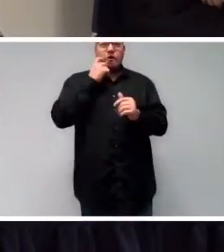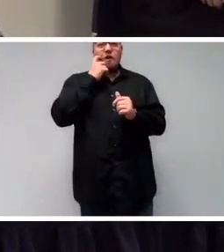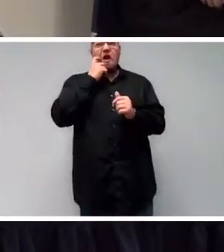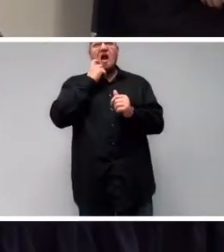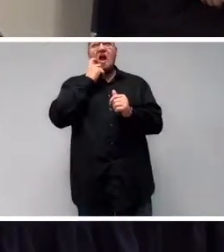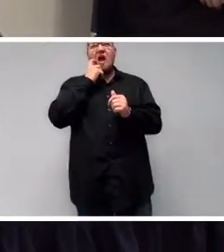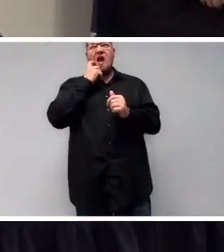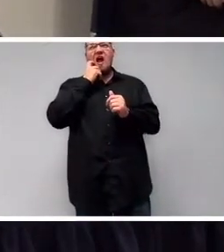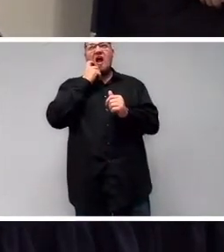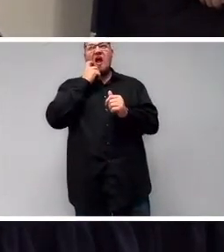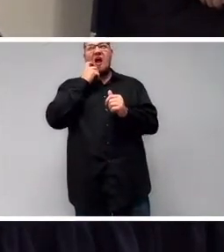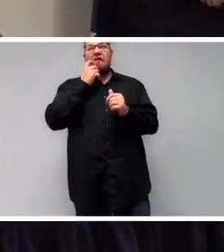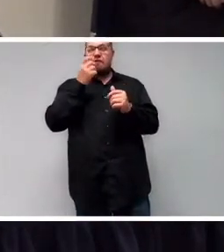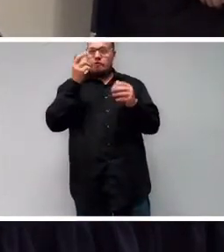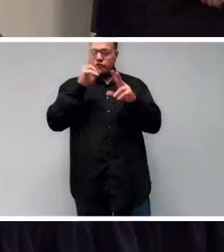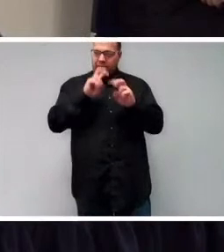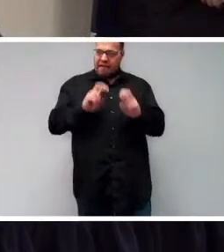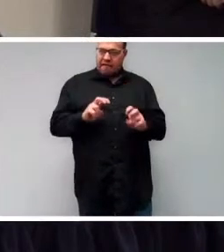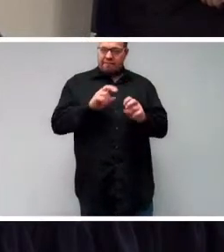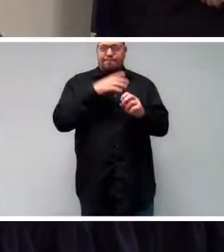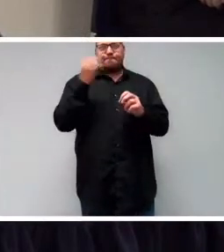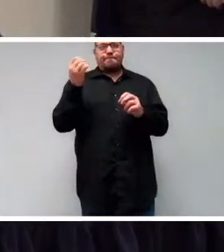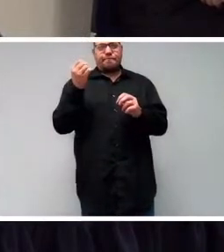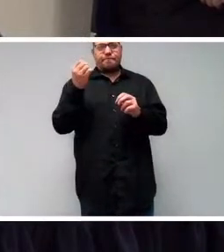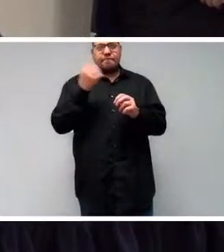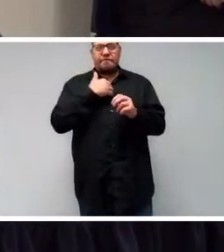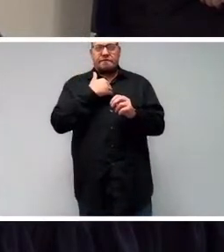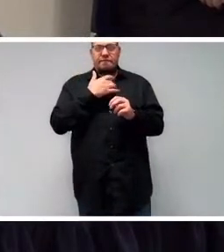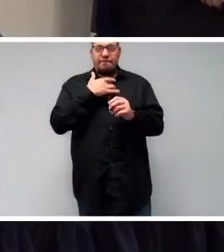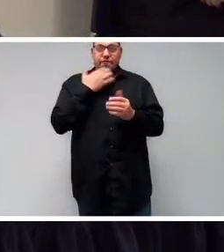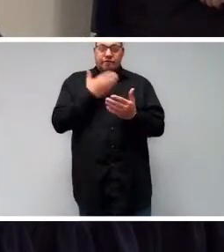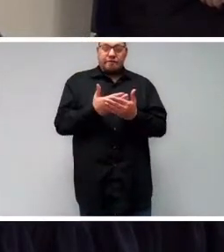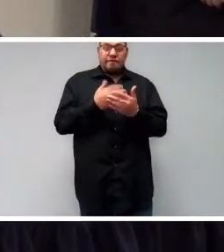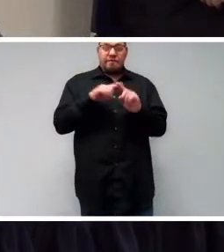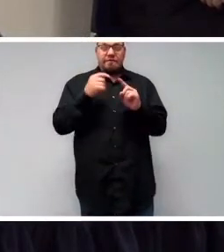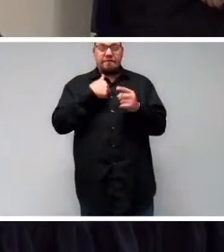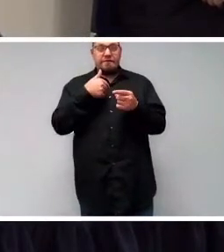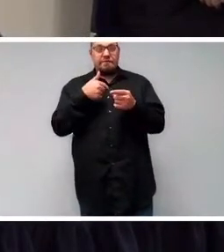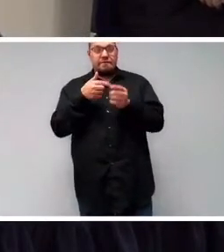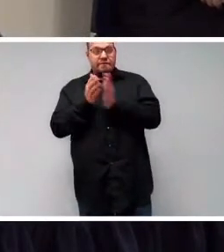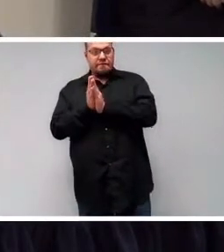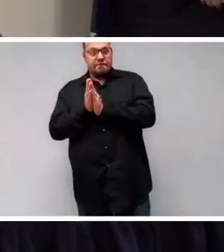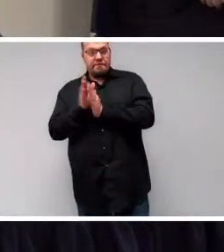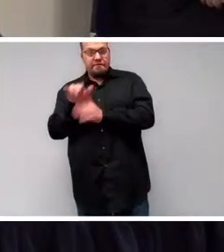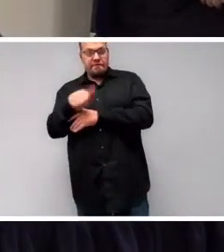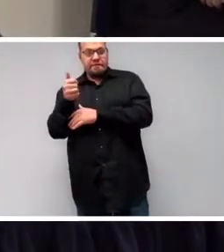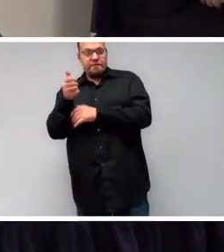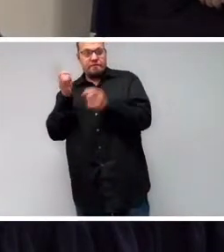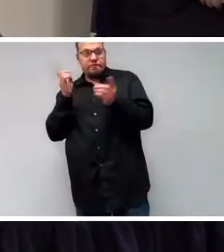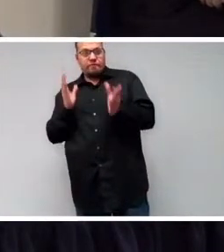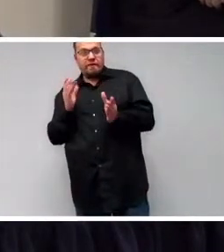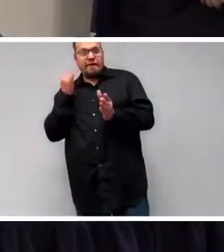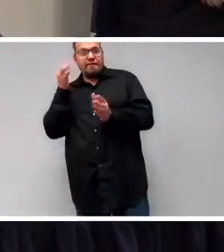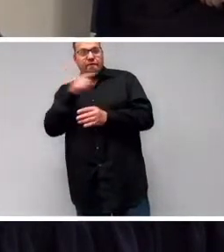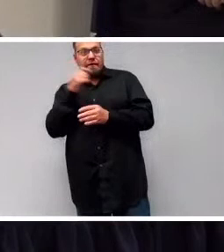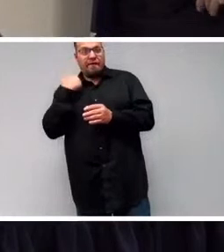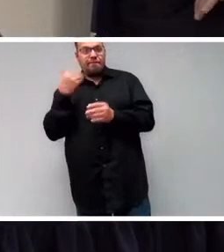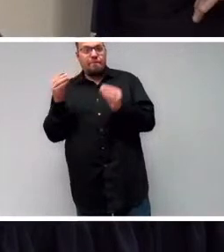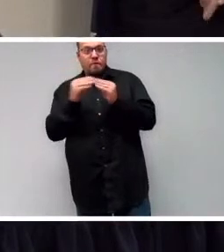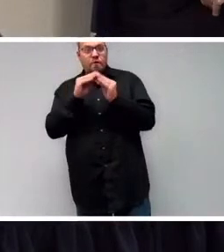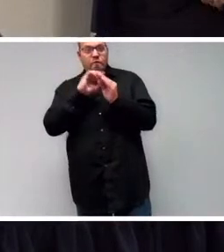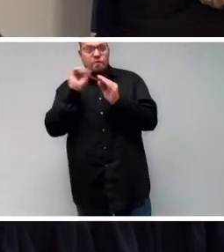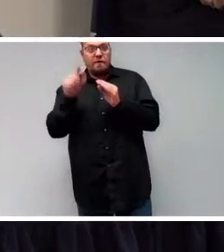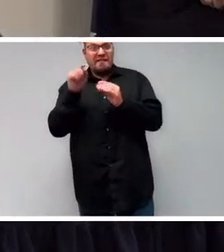even from the surveys, and I feel really good. But I do ask the other board directors if they have further questions throughout the